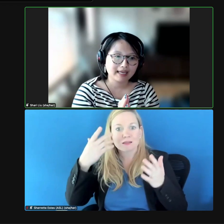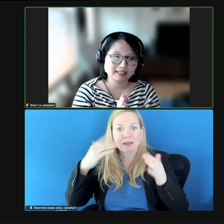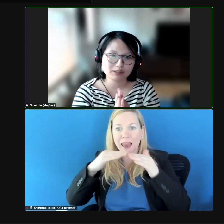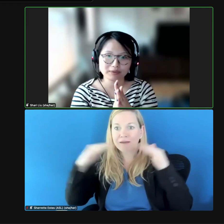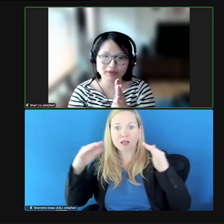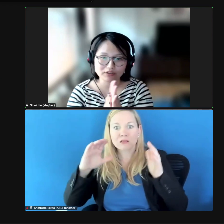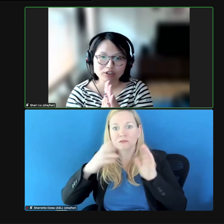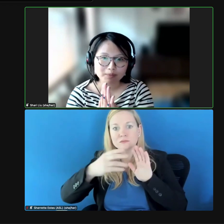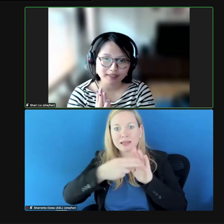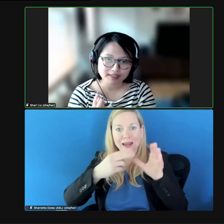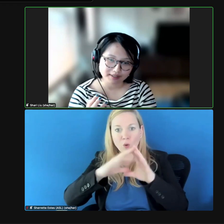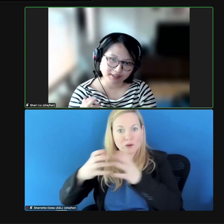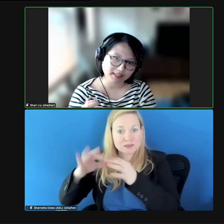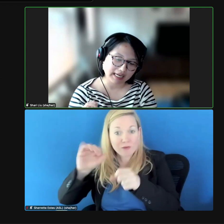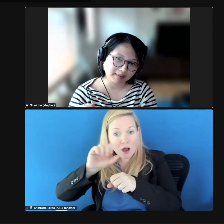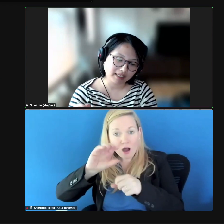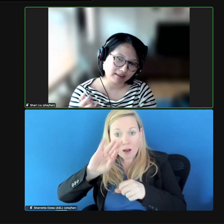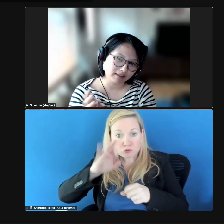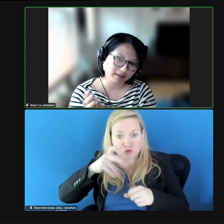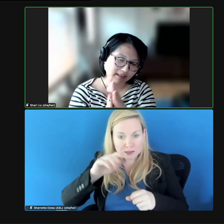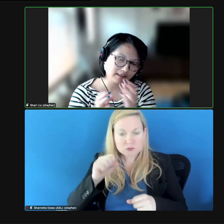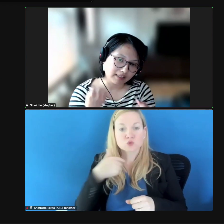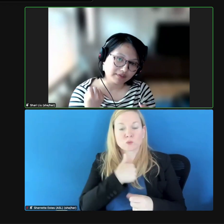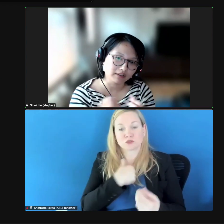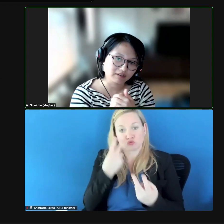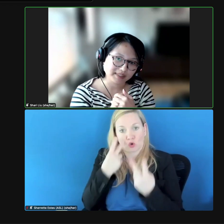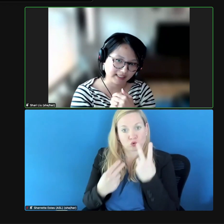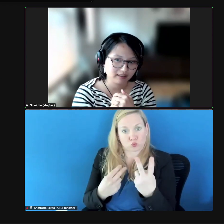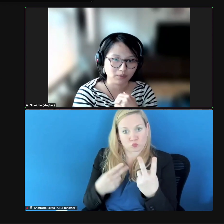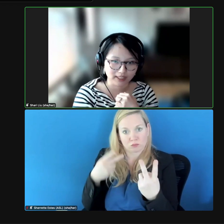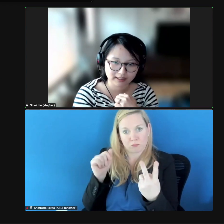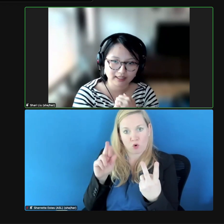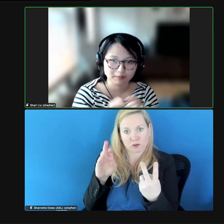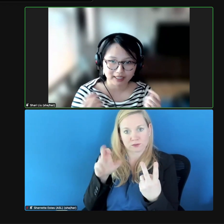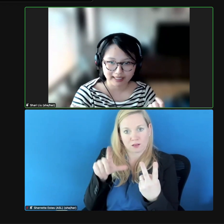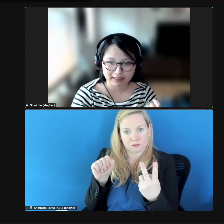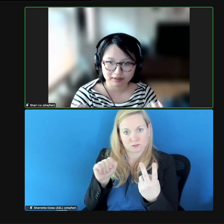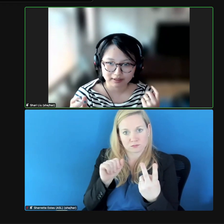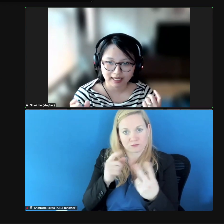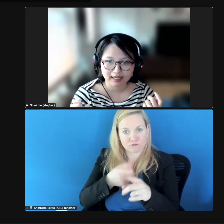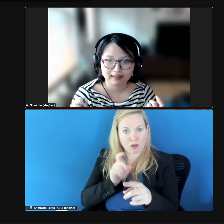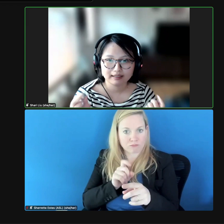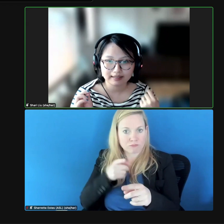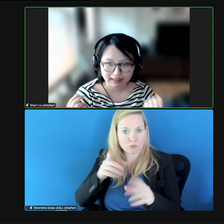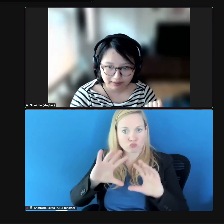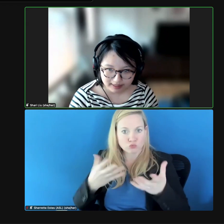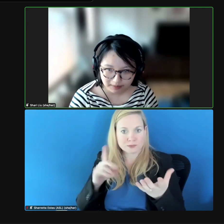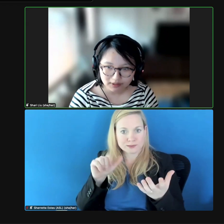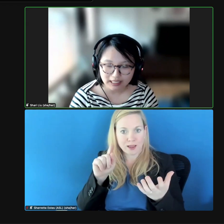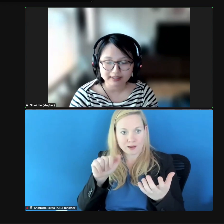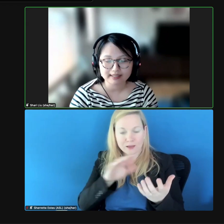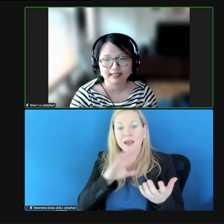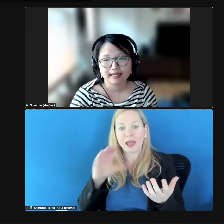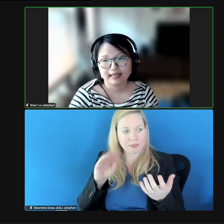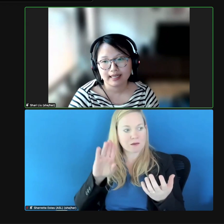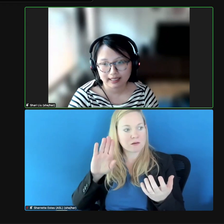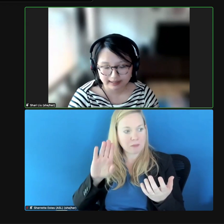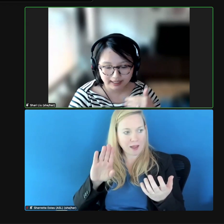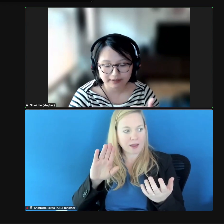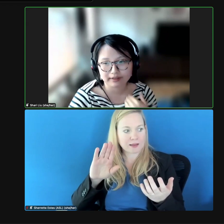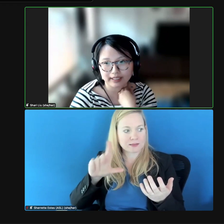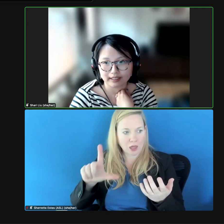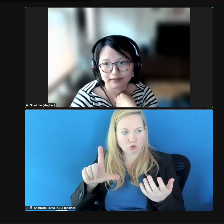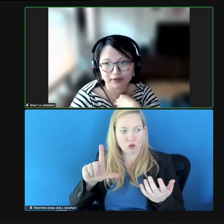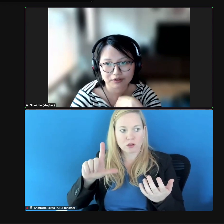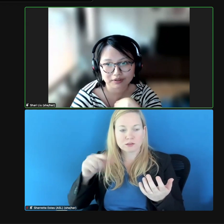objects. And we found 2 parcels given the group data, one in bilateral lateral occipital gyrus and